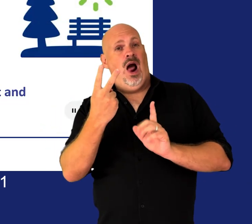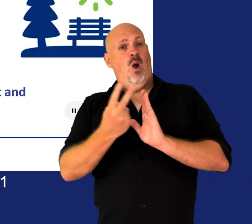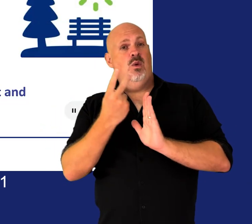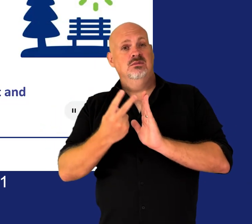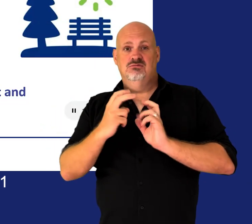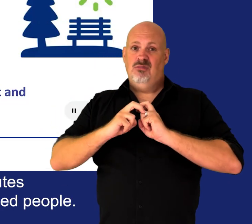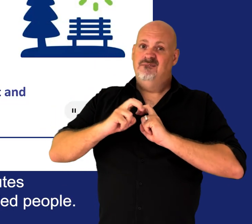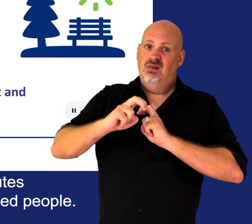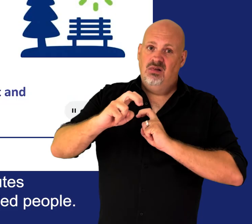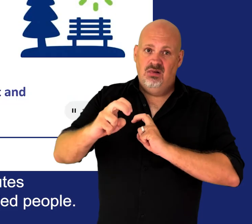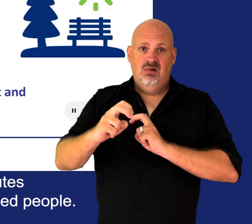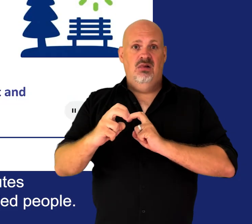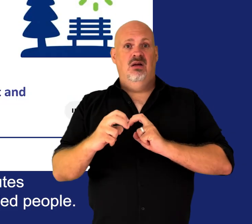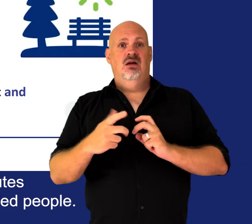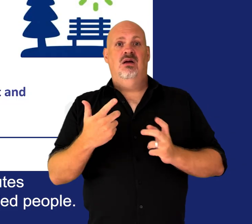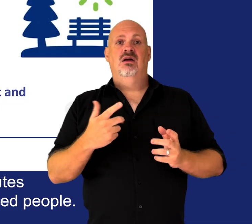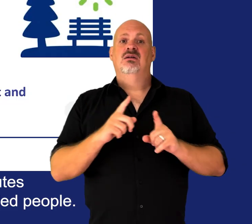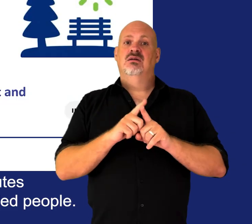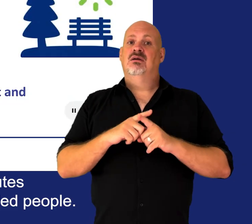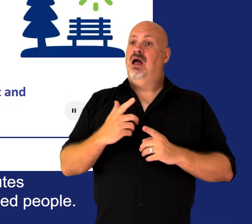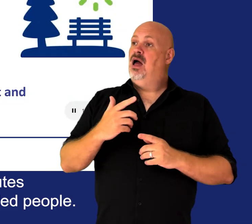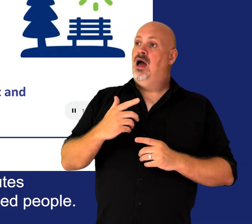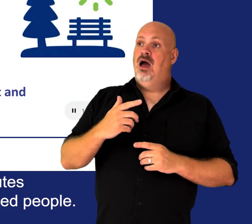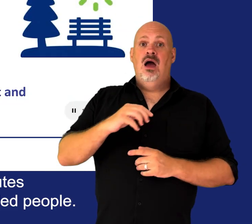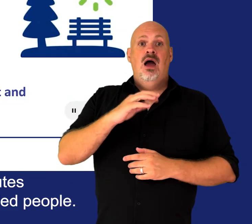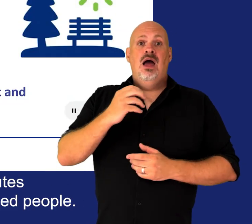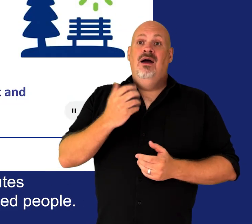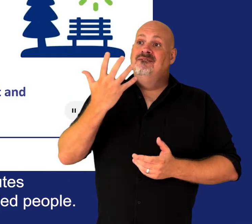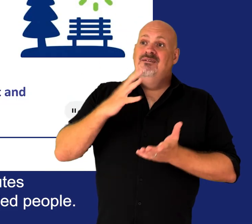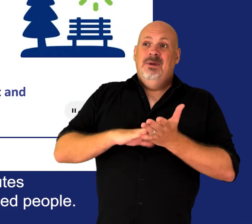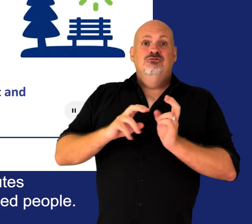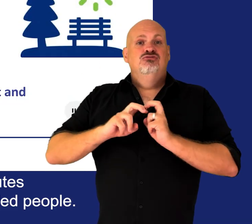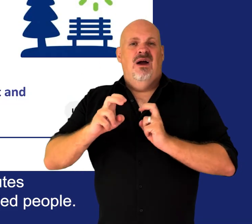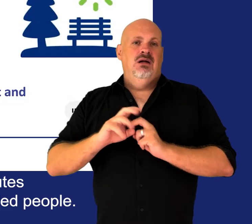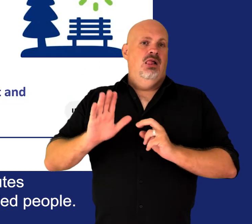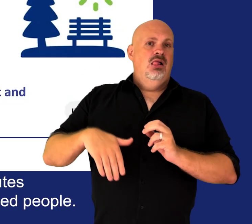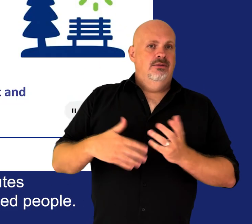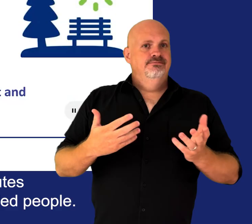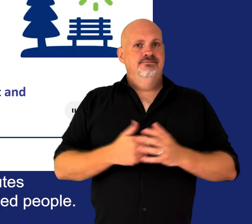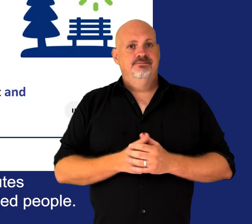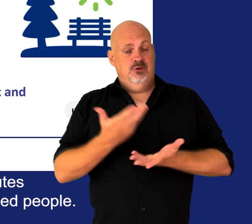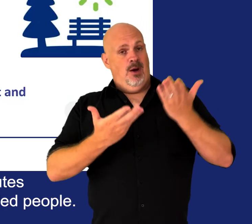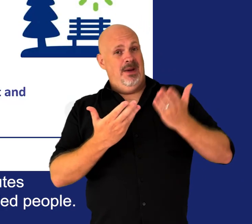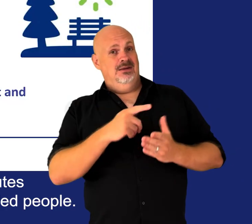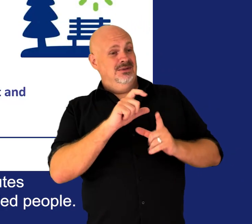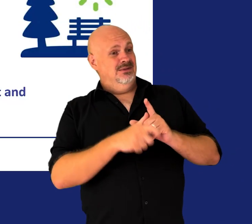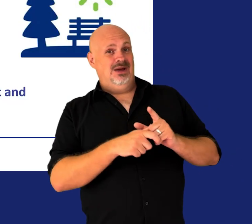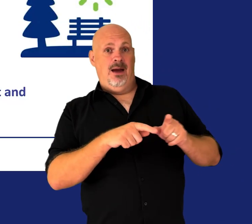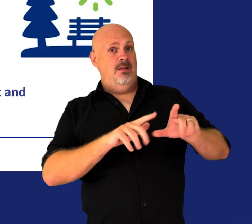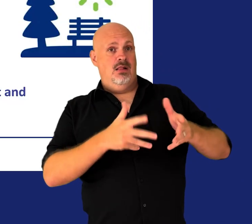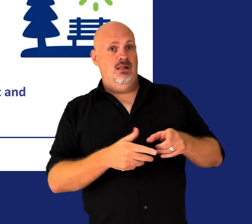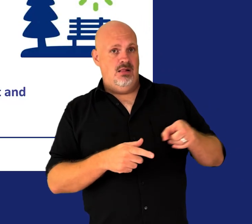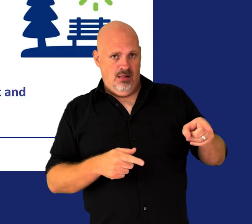travelling to activities and less likely to spend up to 15 minutes travelling to activities compared to non-disabled people.